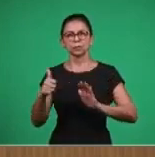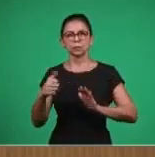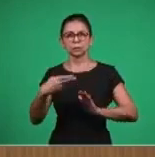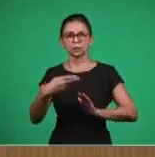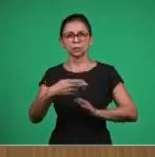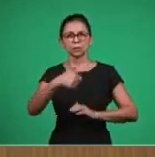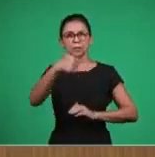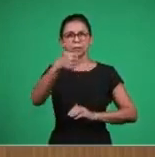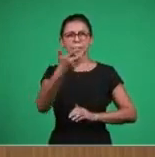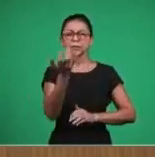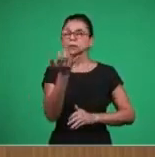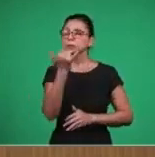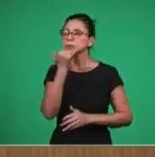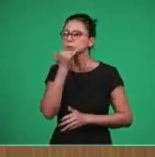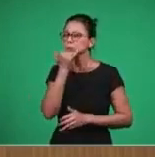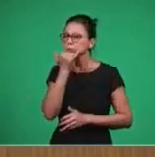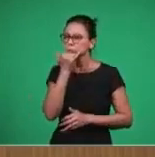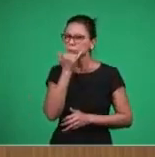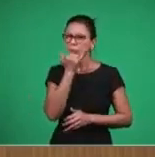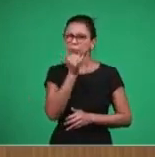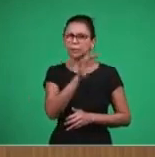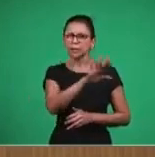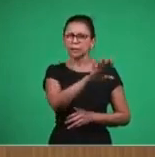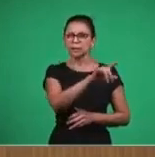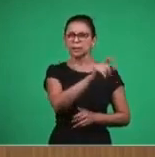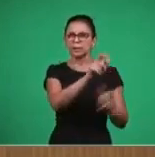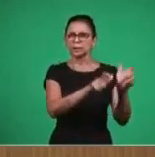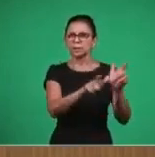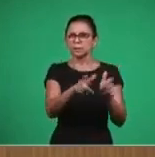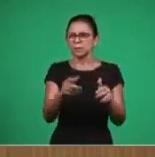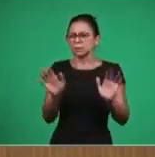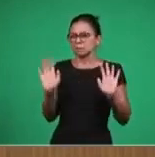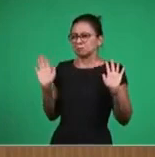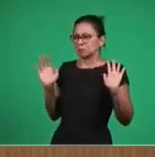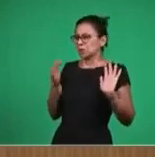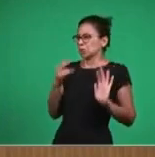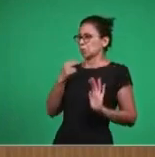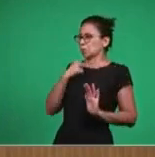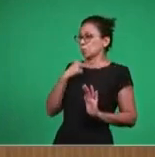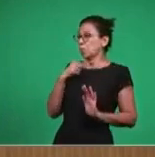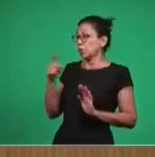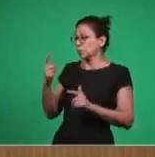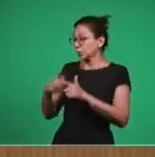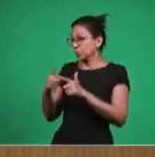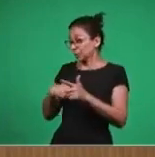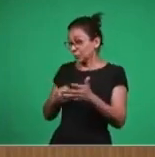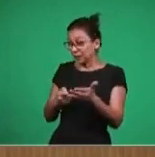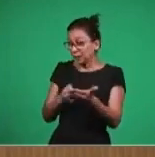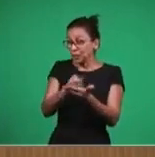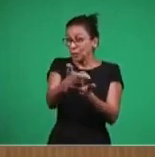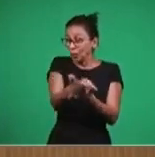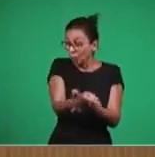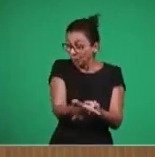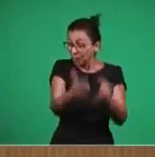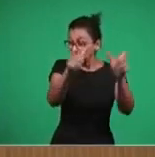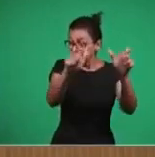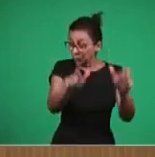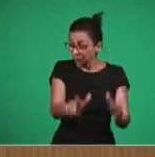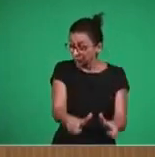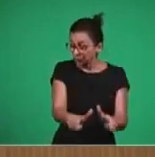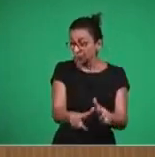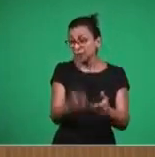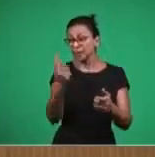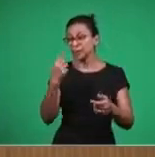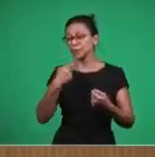the first excuse. But they all with one accord began to make excuse. The first said to him, I have bought